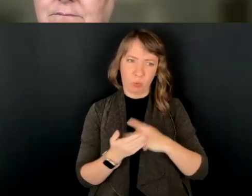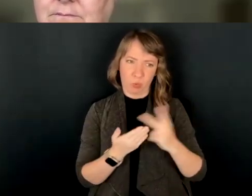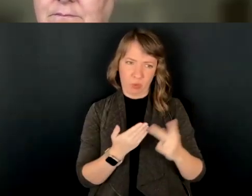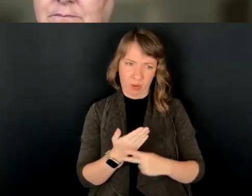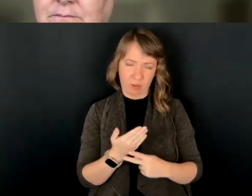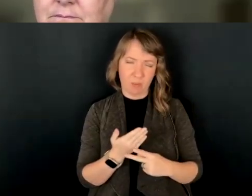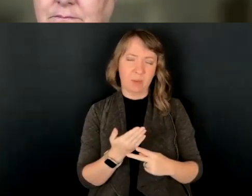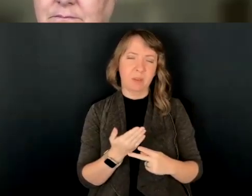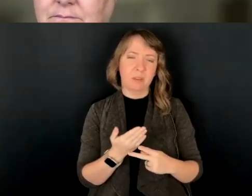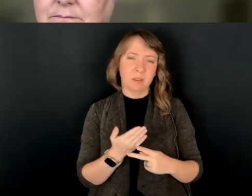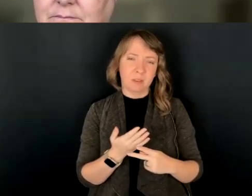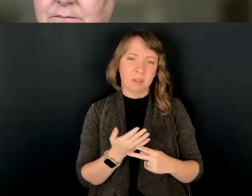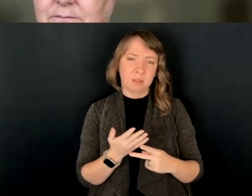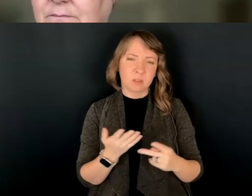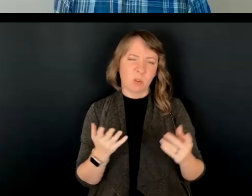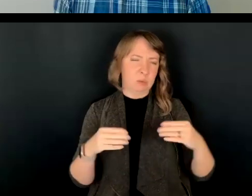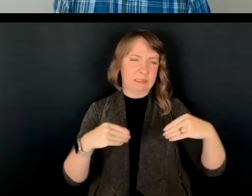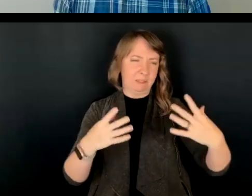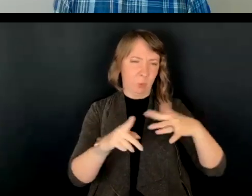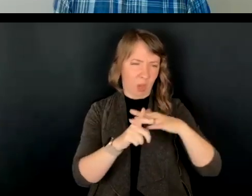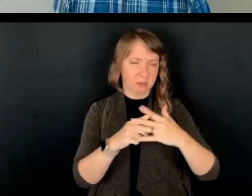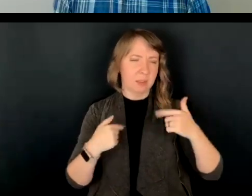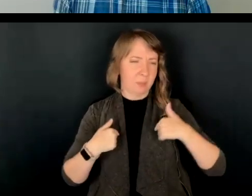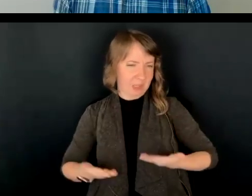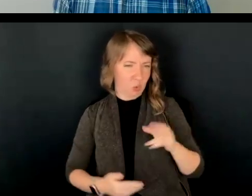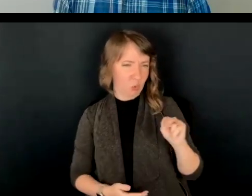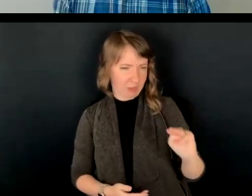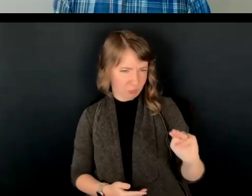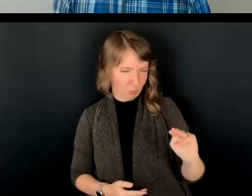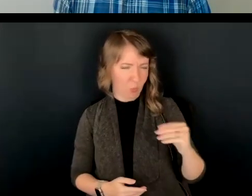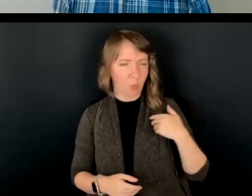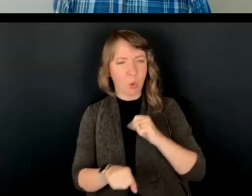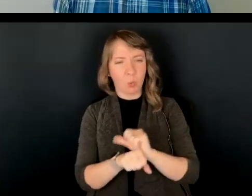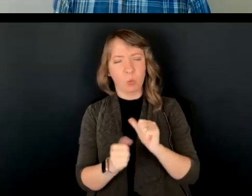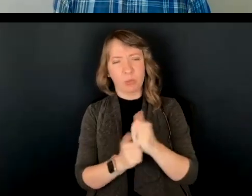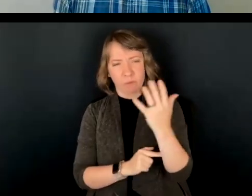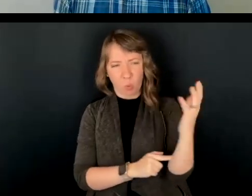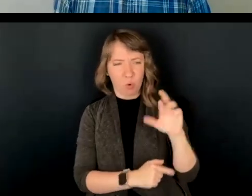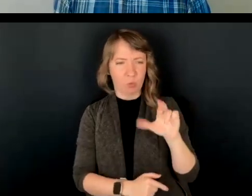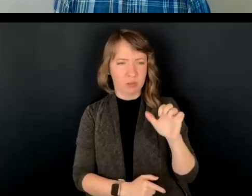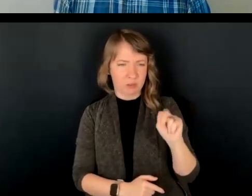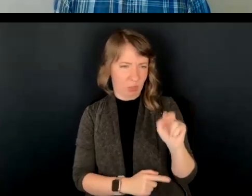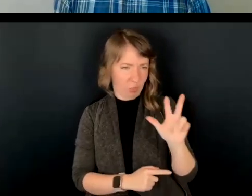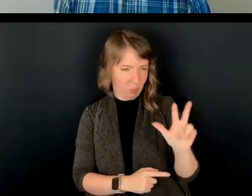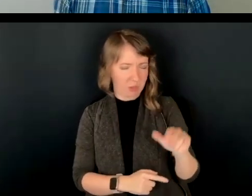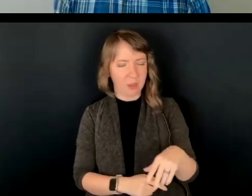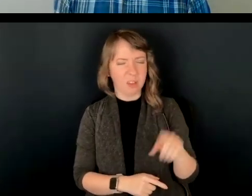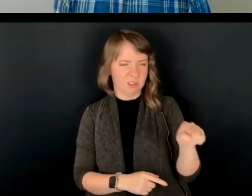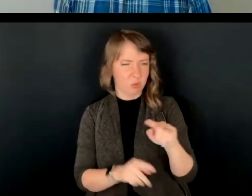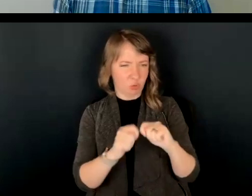to set the context, I'm in New Mexico and I'm working with forests in Region 3 and tribes in Region 3. And in